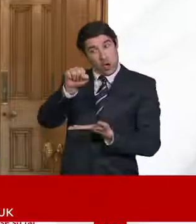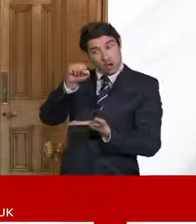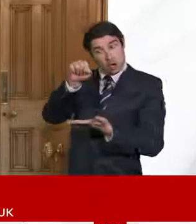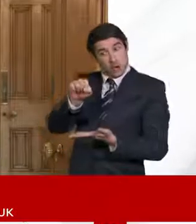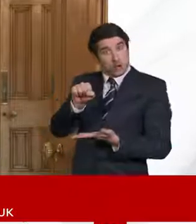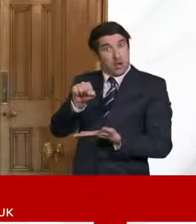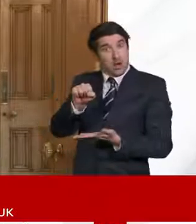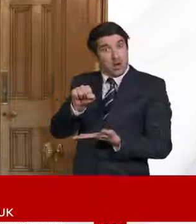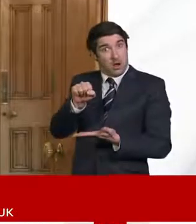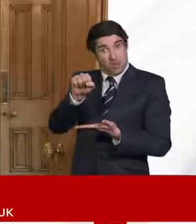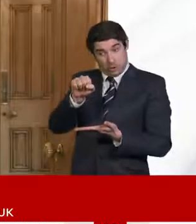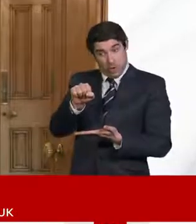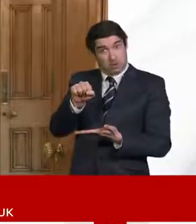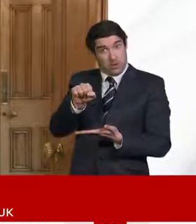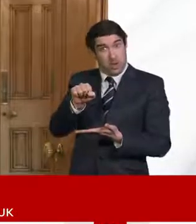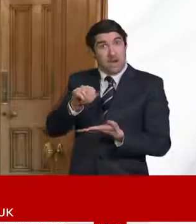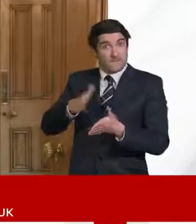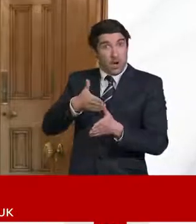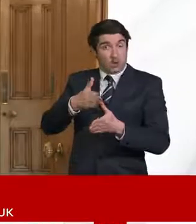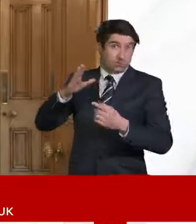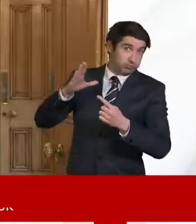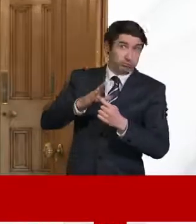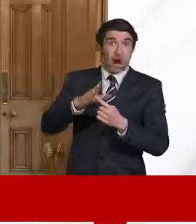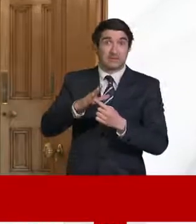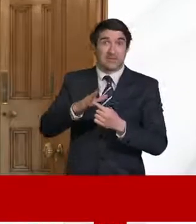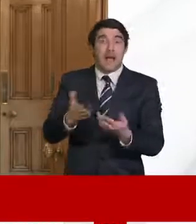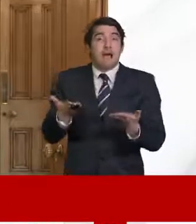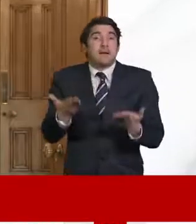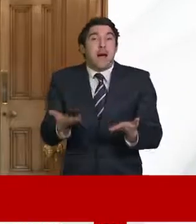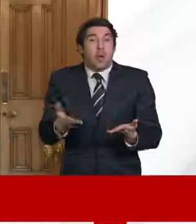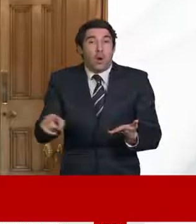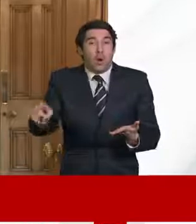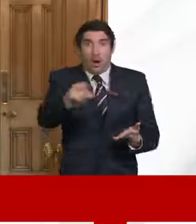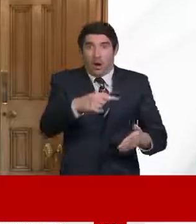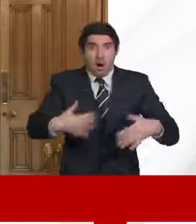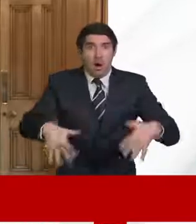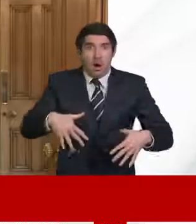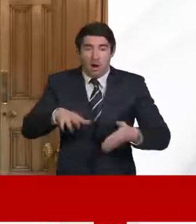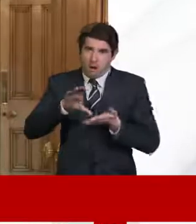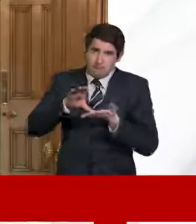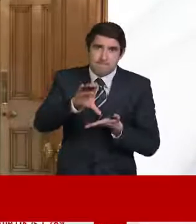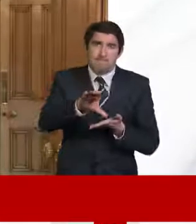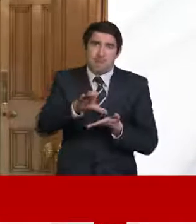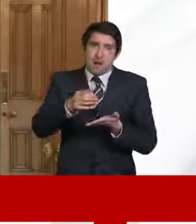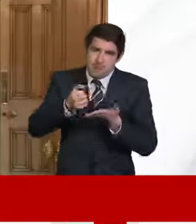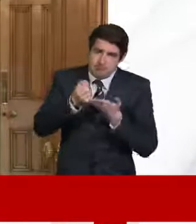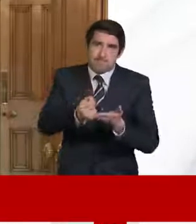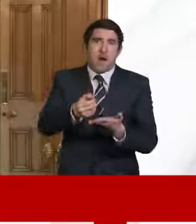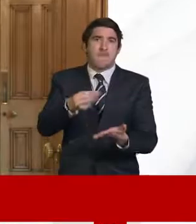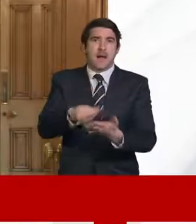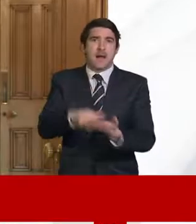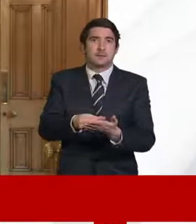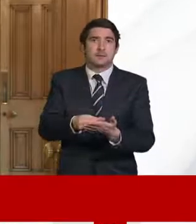can put our arms around workers in order to ensure that they can feel confident about their future. That's the best way of making